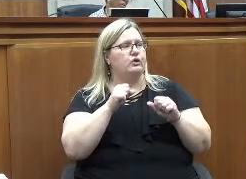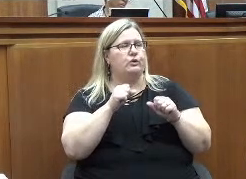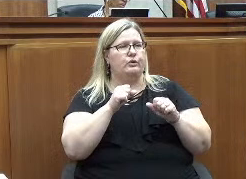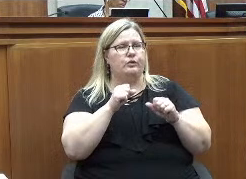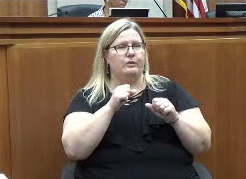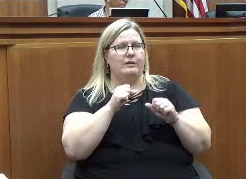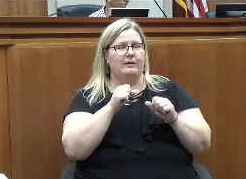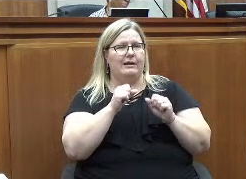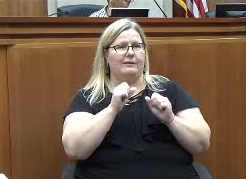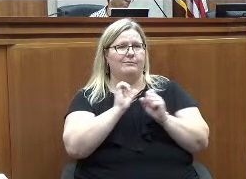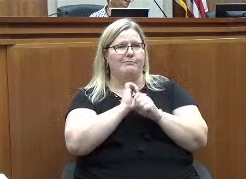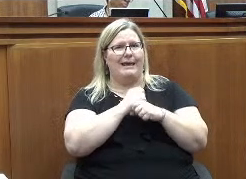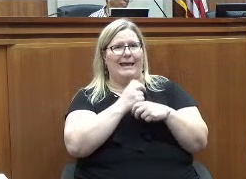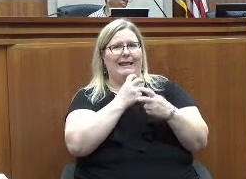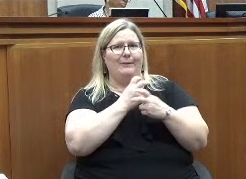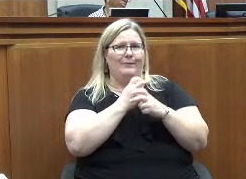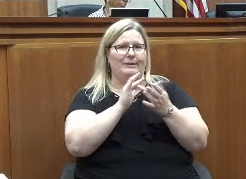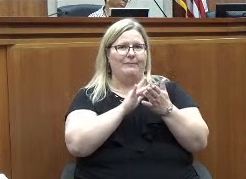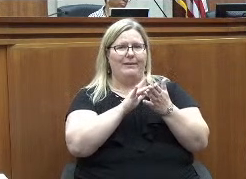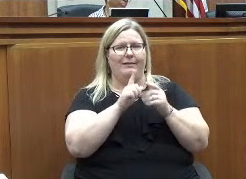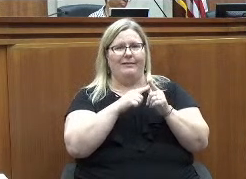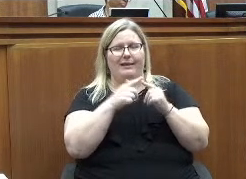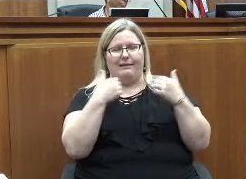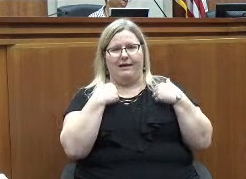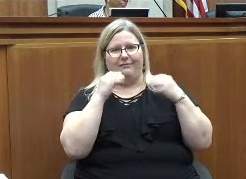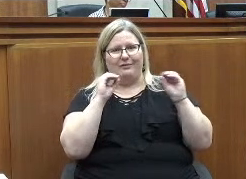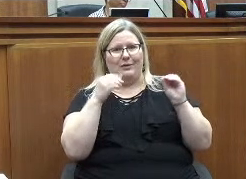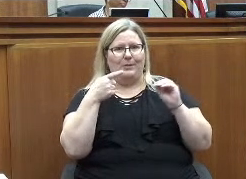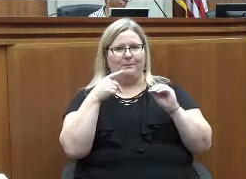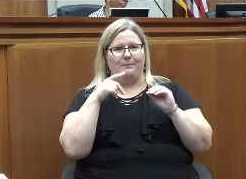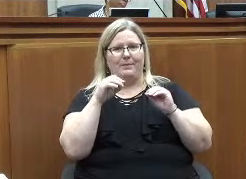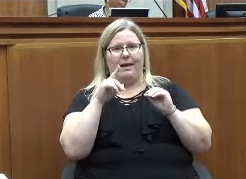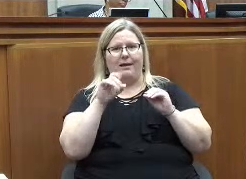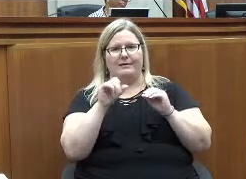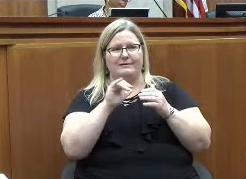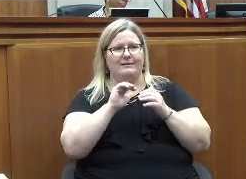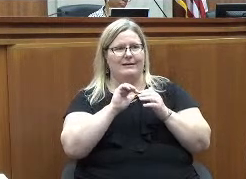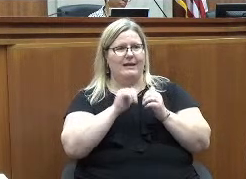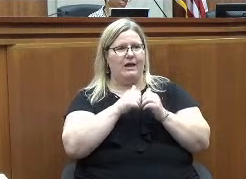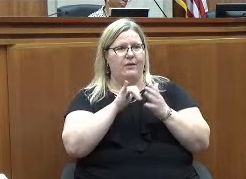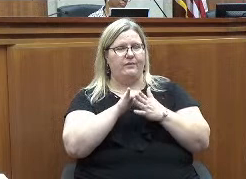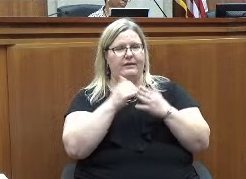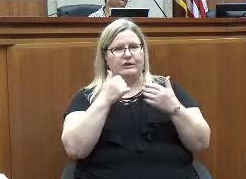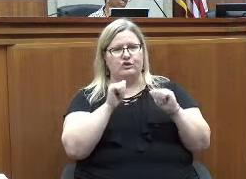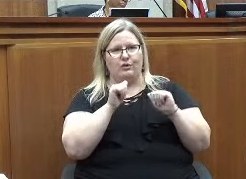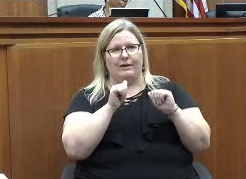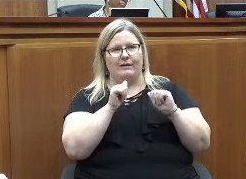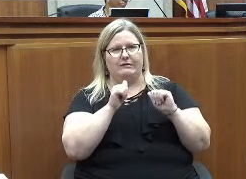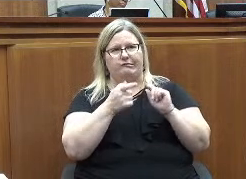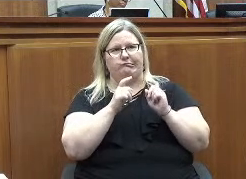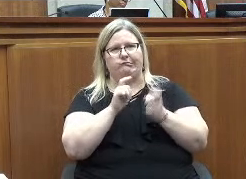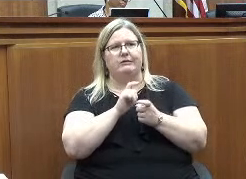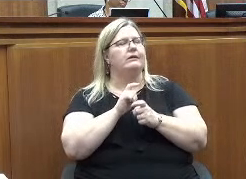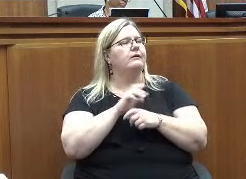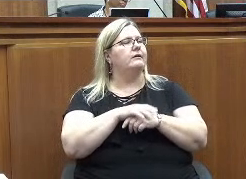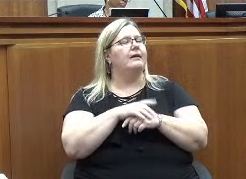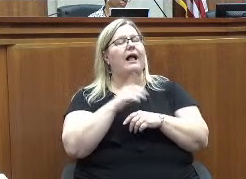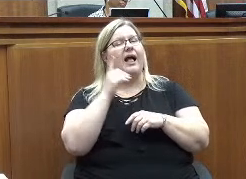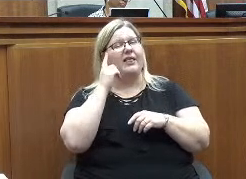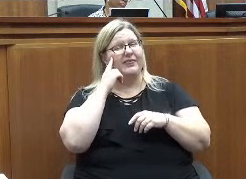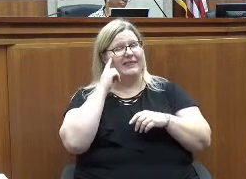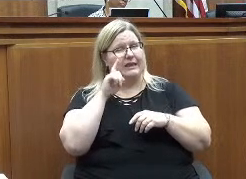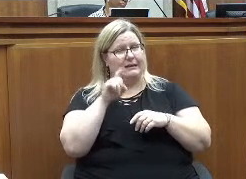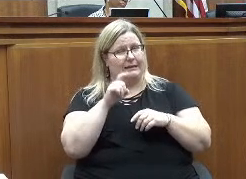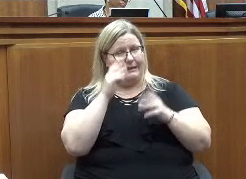pill, and there would be no pods with the way that's trying to be maneuvered. I think there needs to be time that's